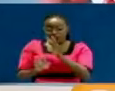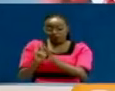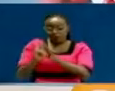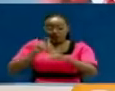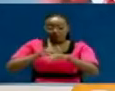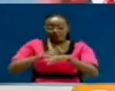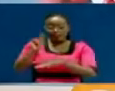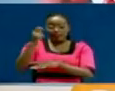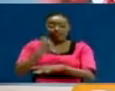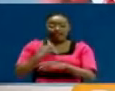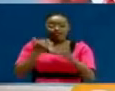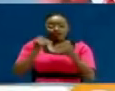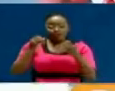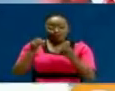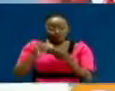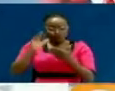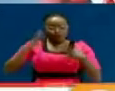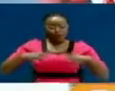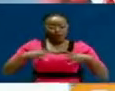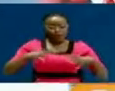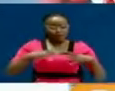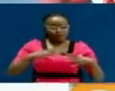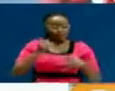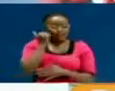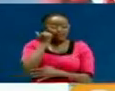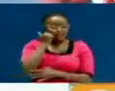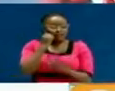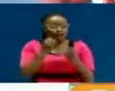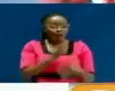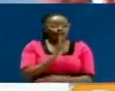A day when the country recorded a new high, infections of